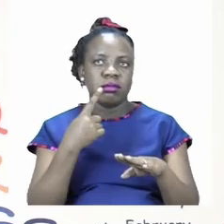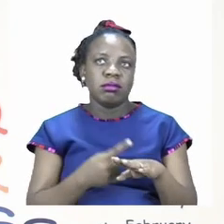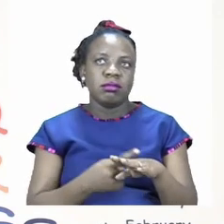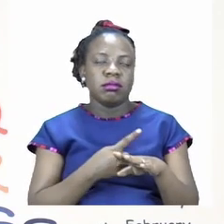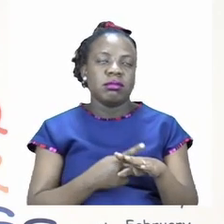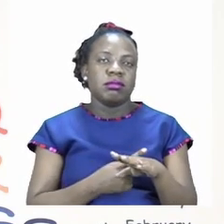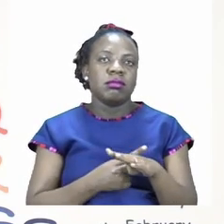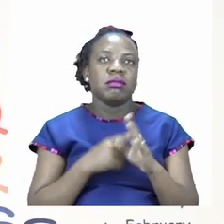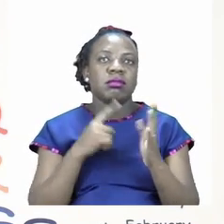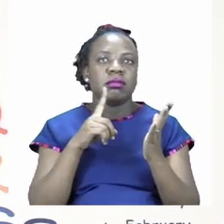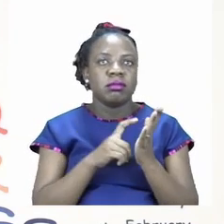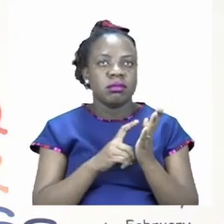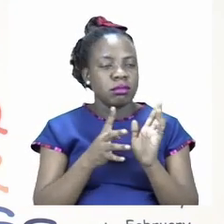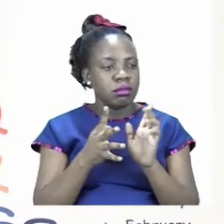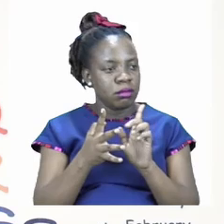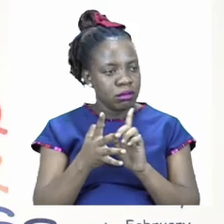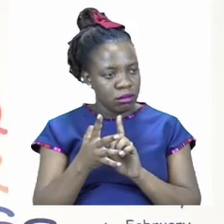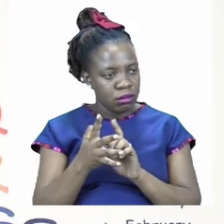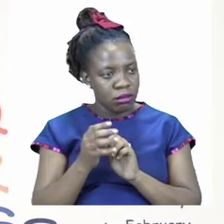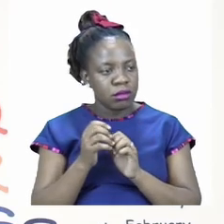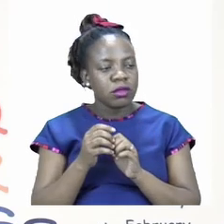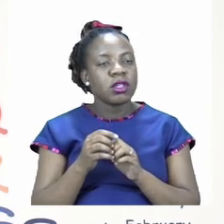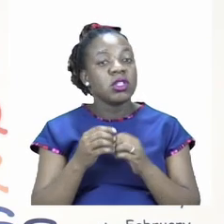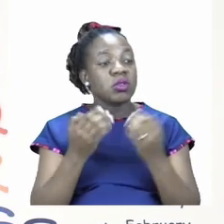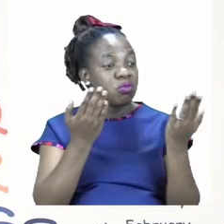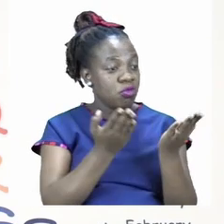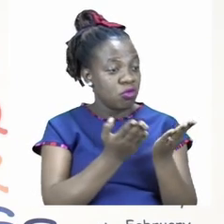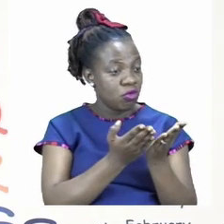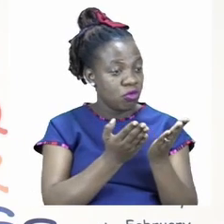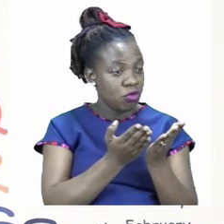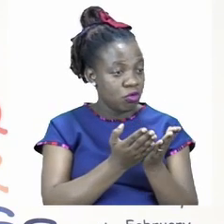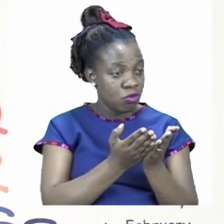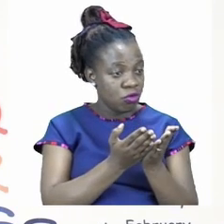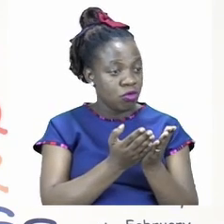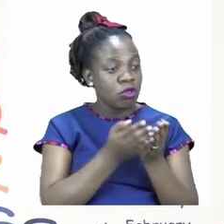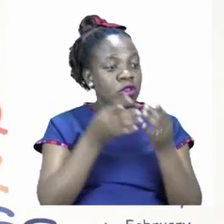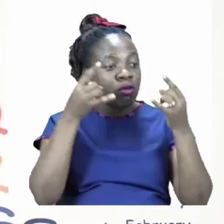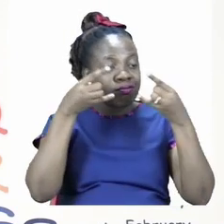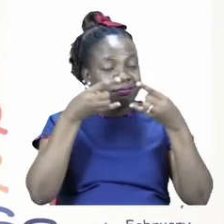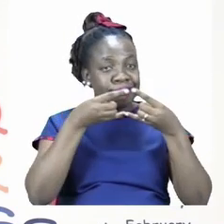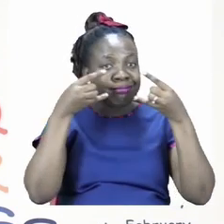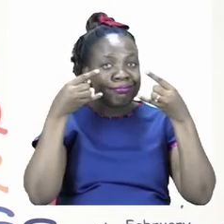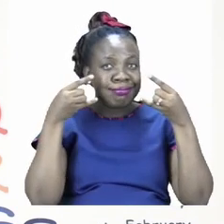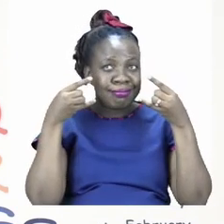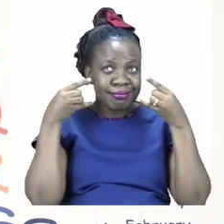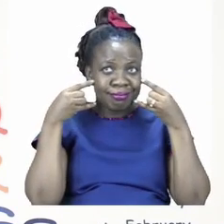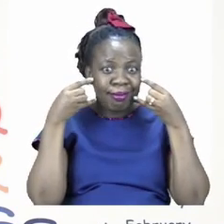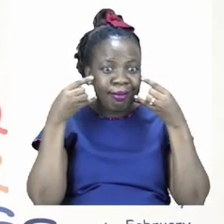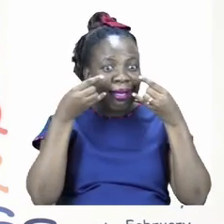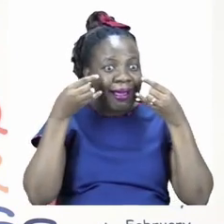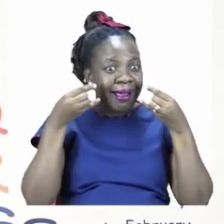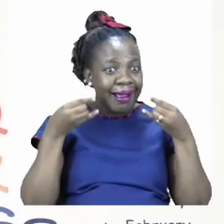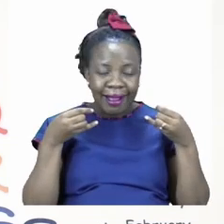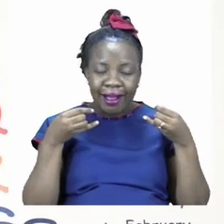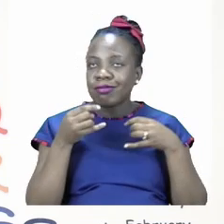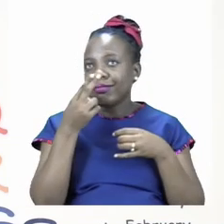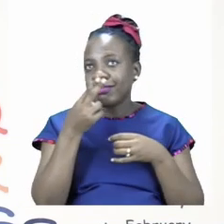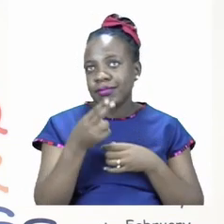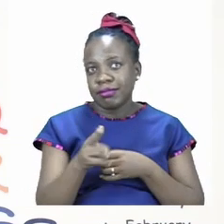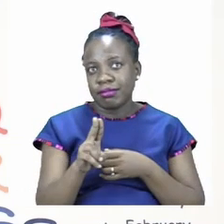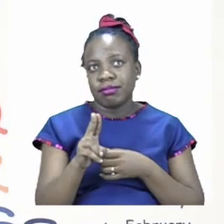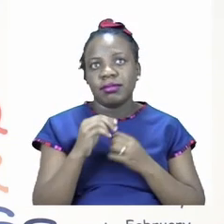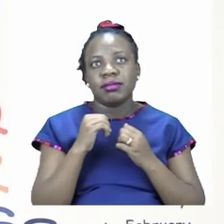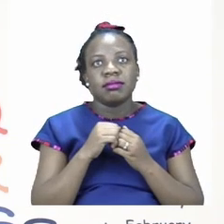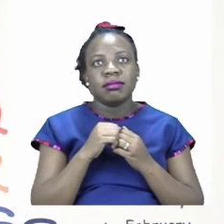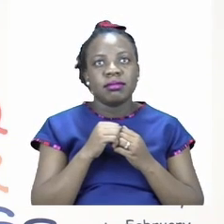your mask on at school as well. Make sure your hands are dry before you touch anything else. I wonder, I